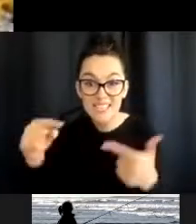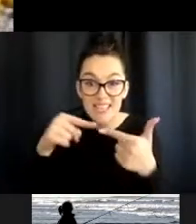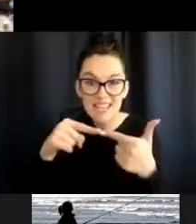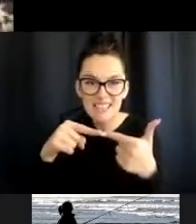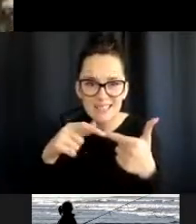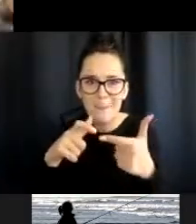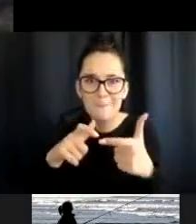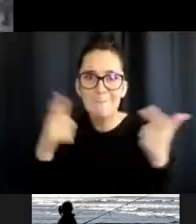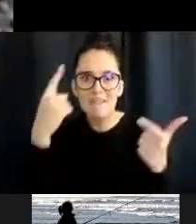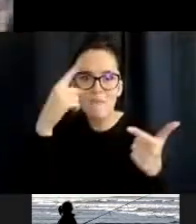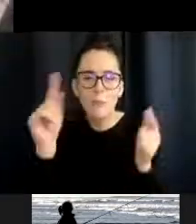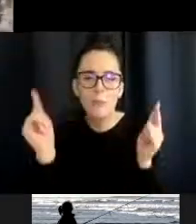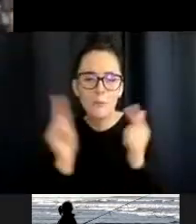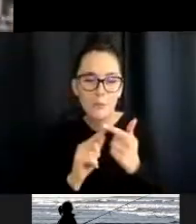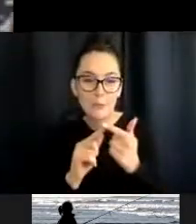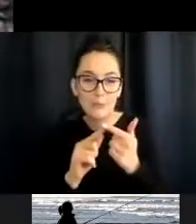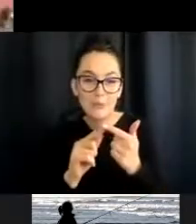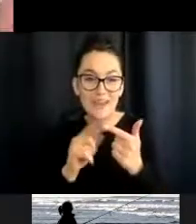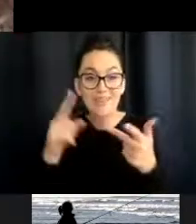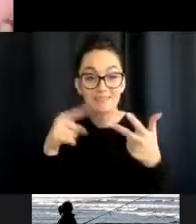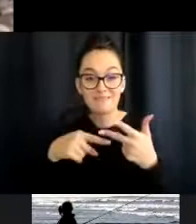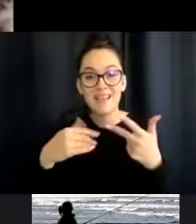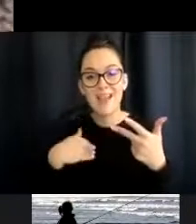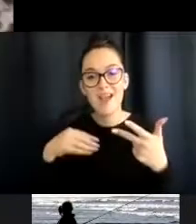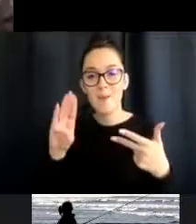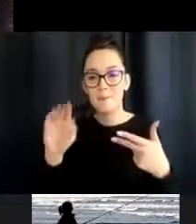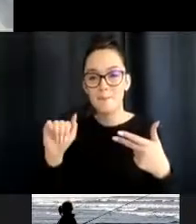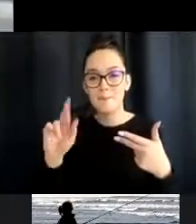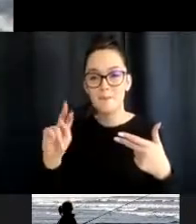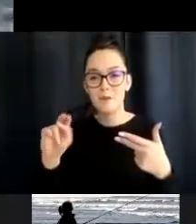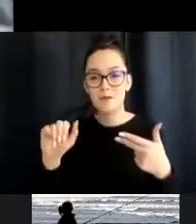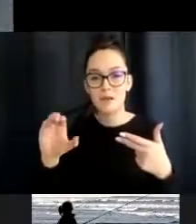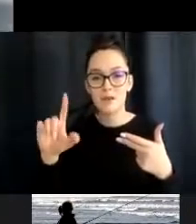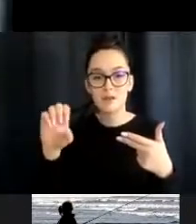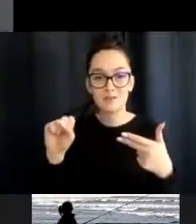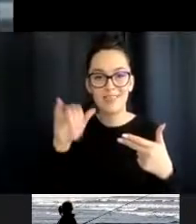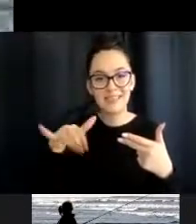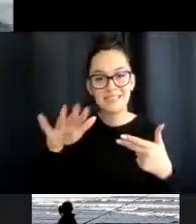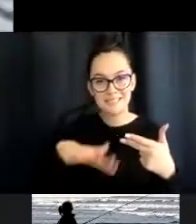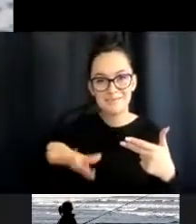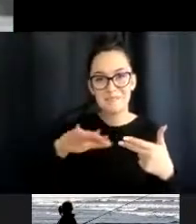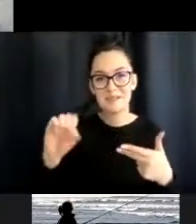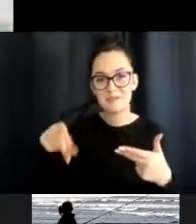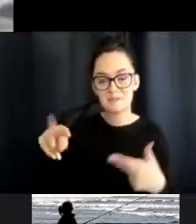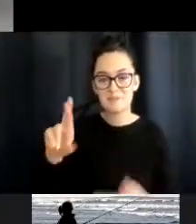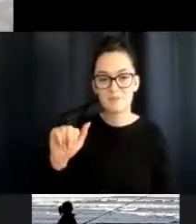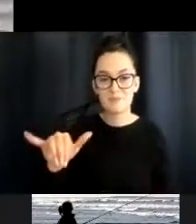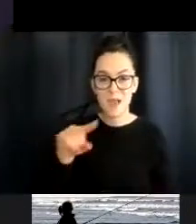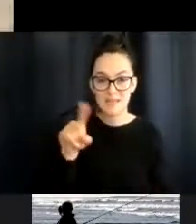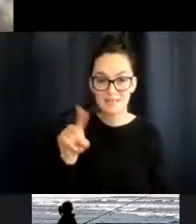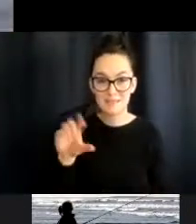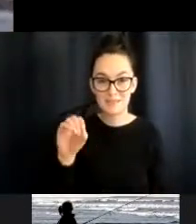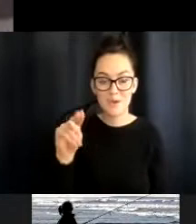And then we also have the barnacles. So spray zone. And then in the high zone, we're going to